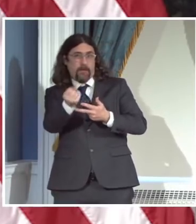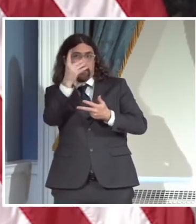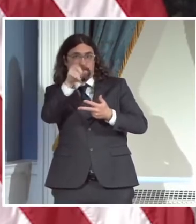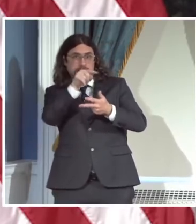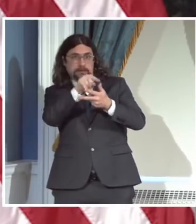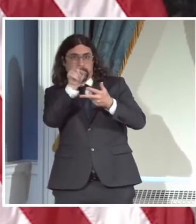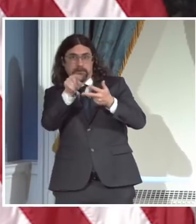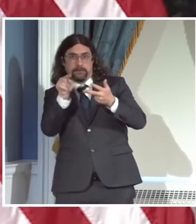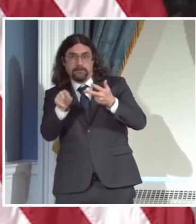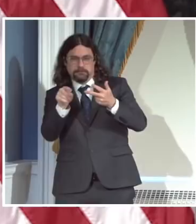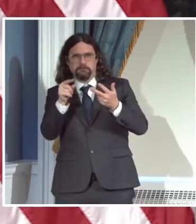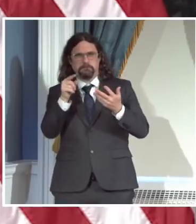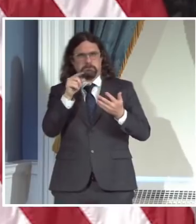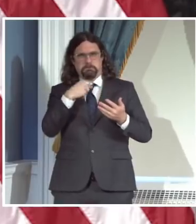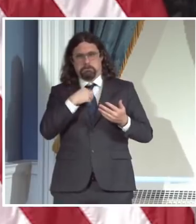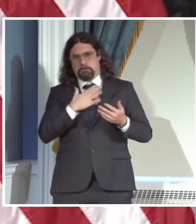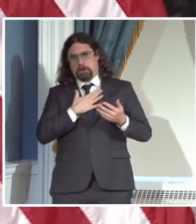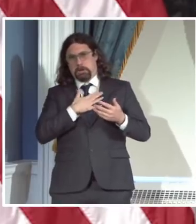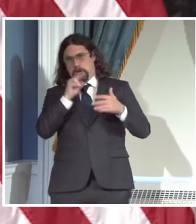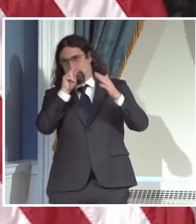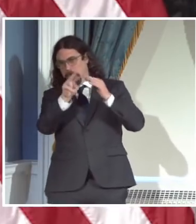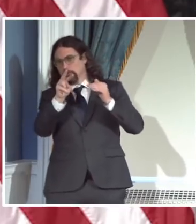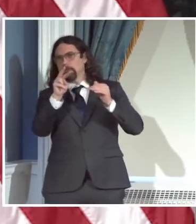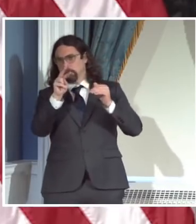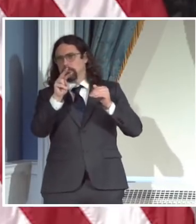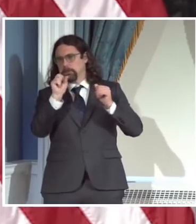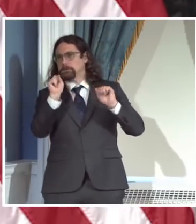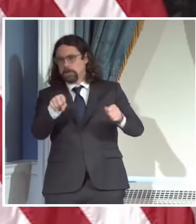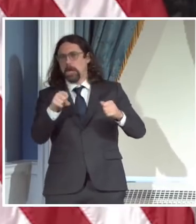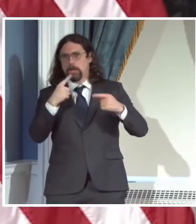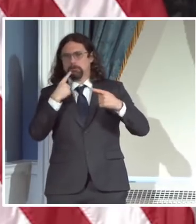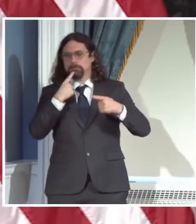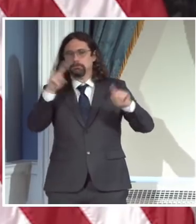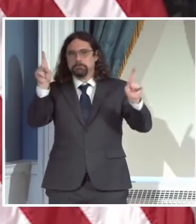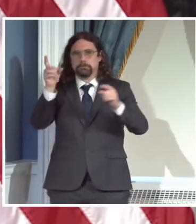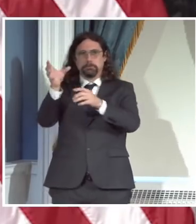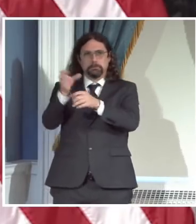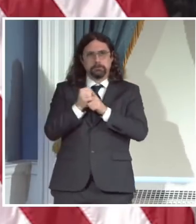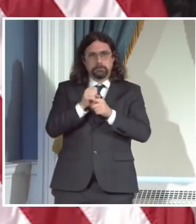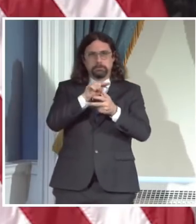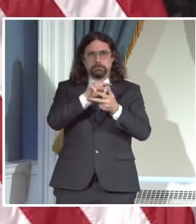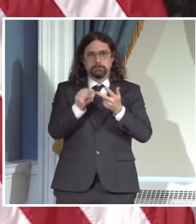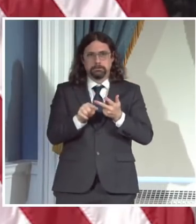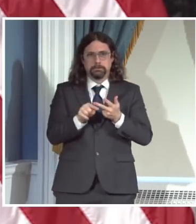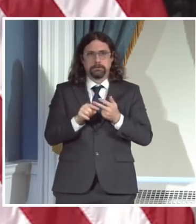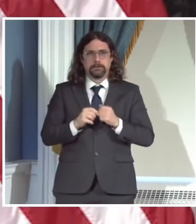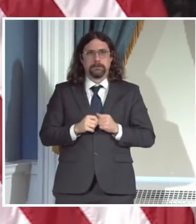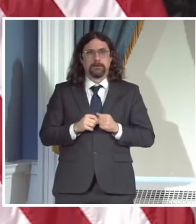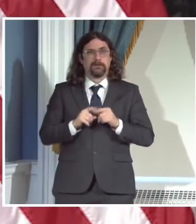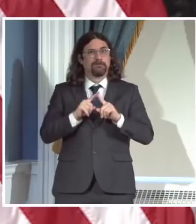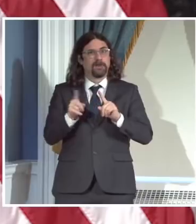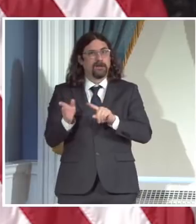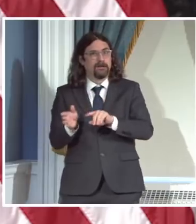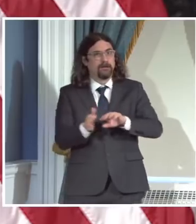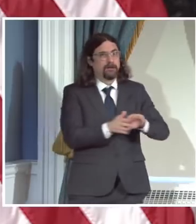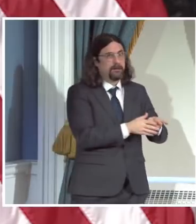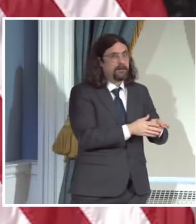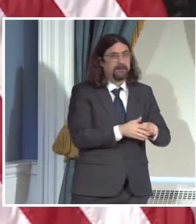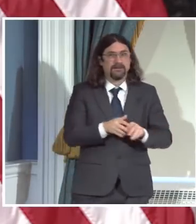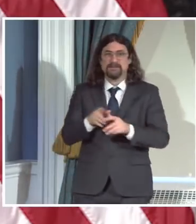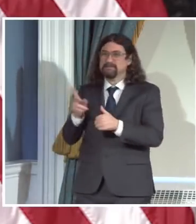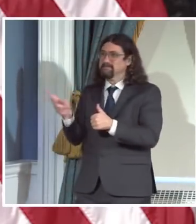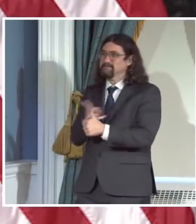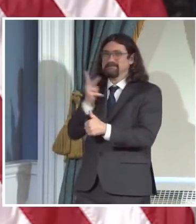time is ventilators. When it comes to equipment and supplies, the number one concern I have is ventilators, because they keep people alive and they give